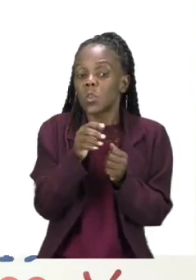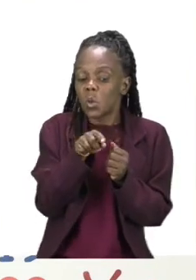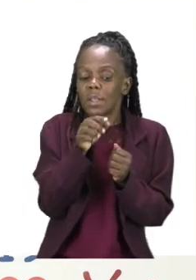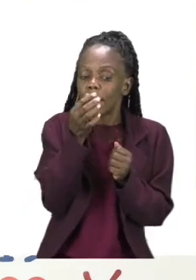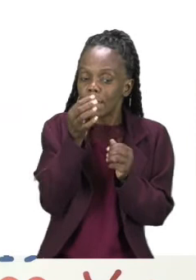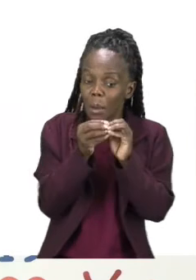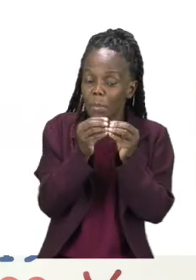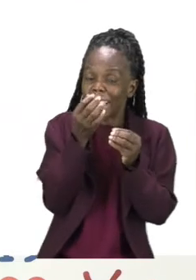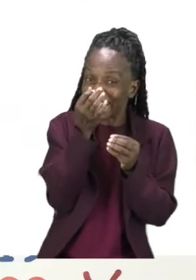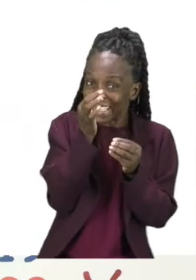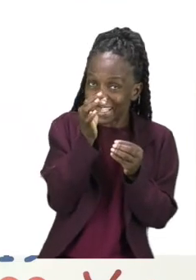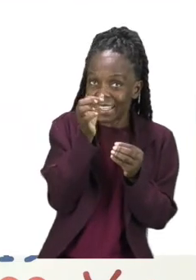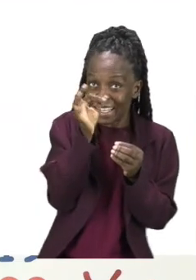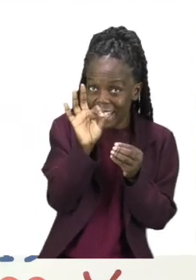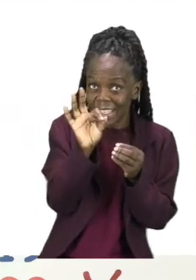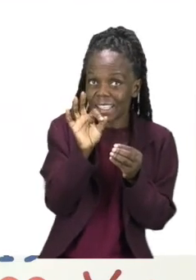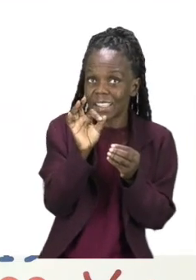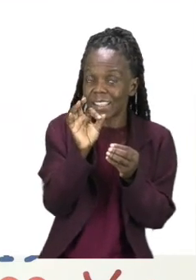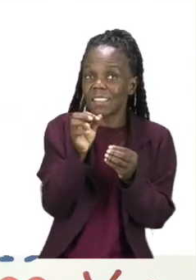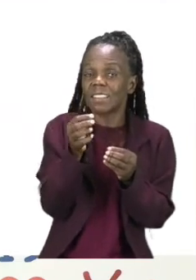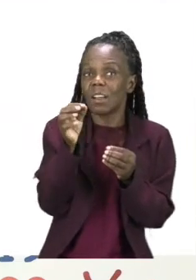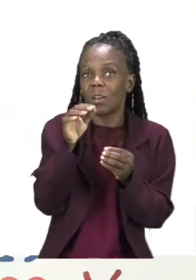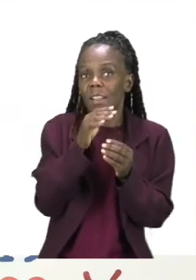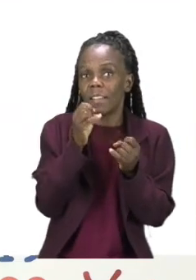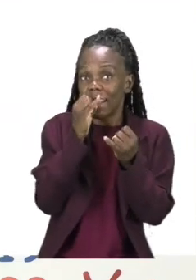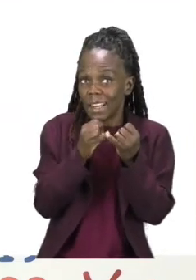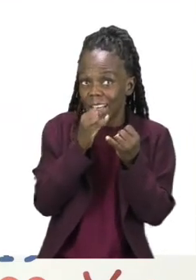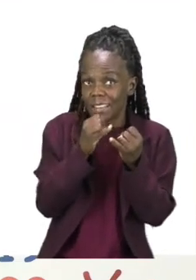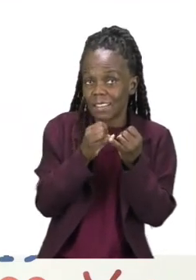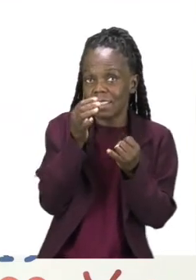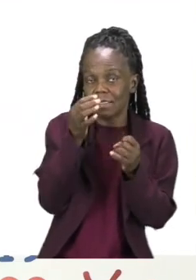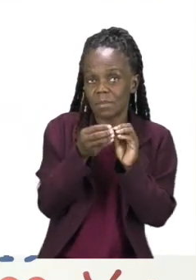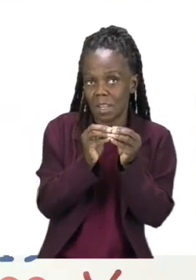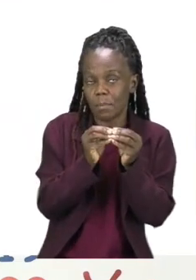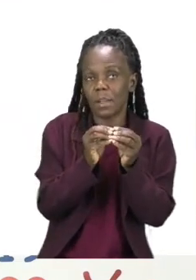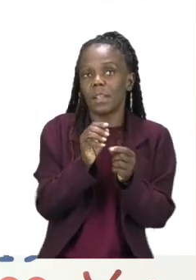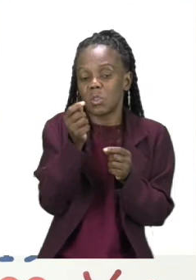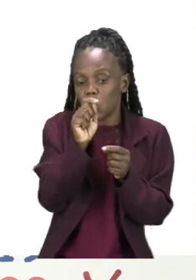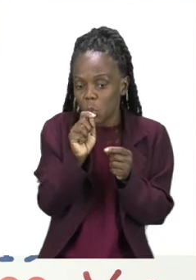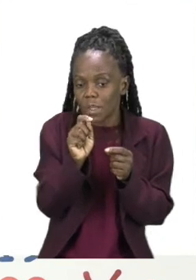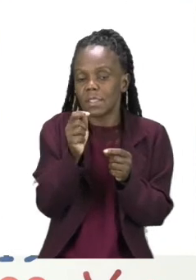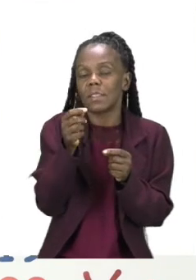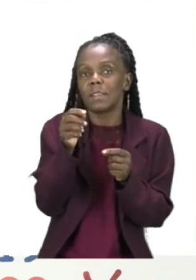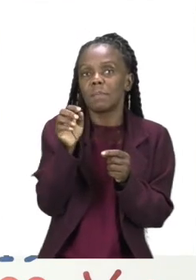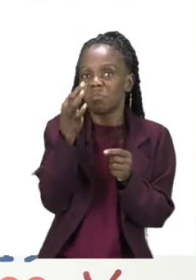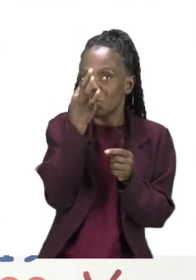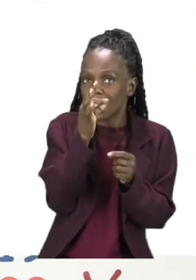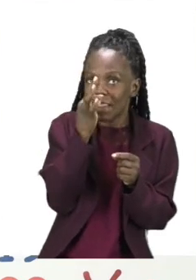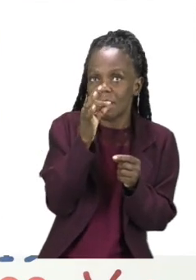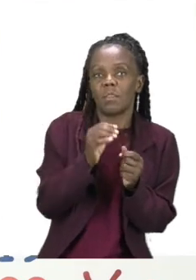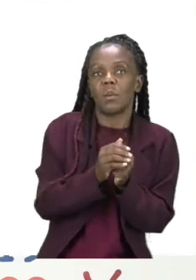girls, and we write 9. Now we have ordered or arranged our